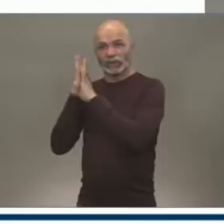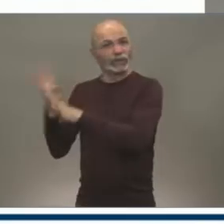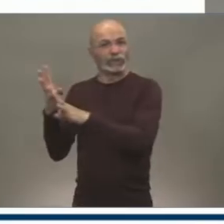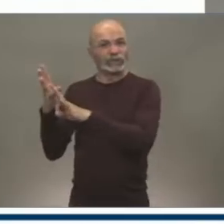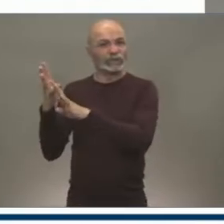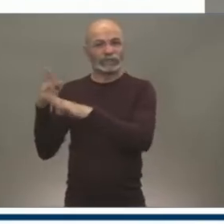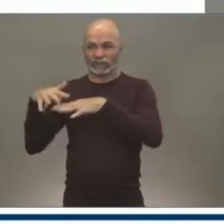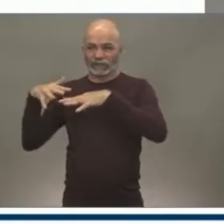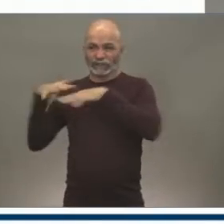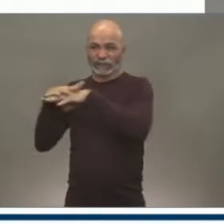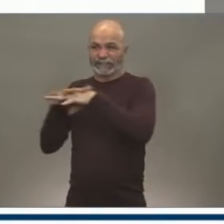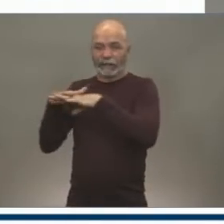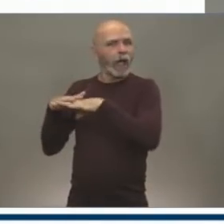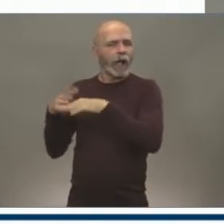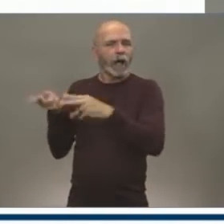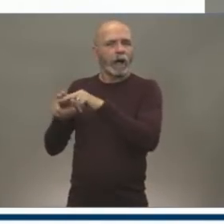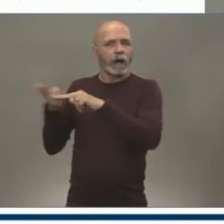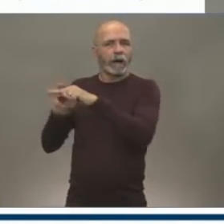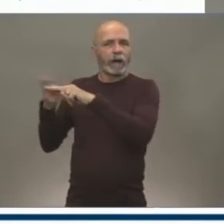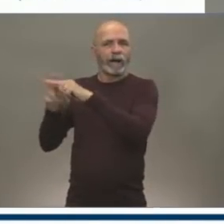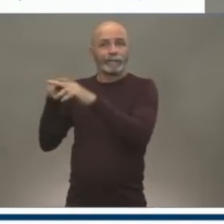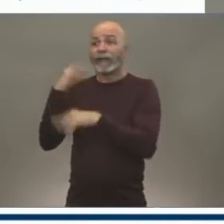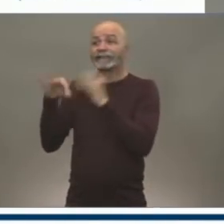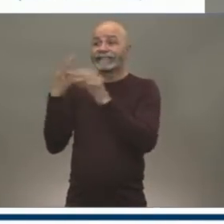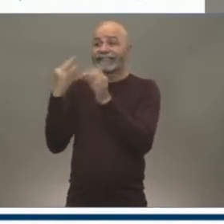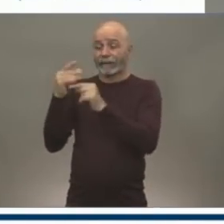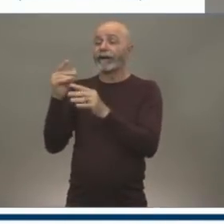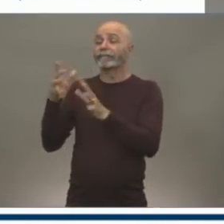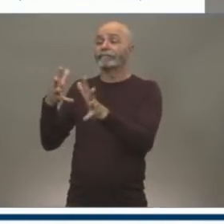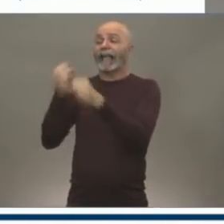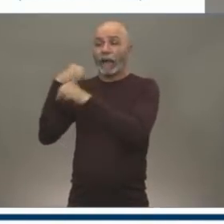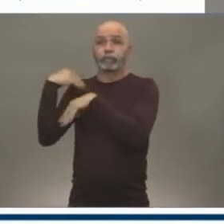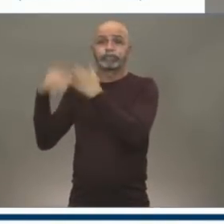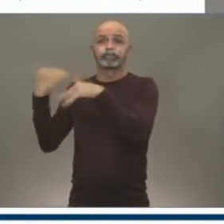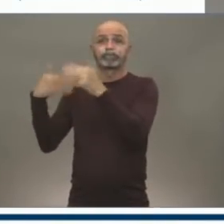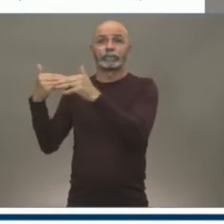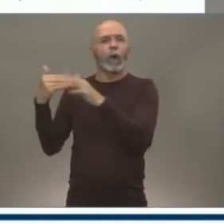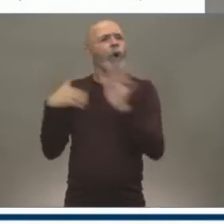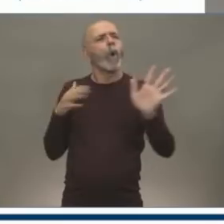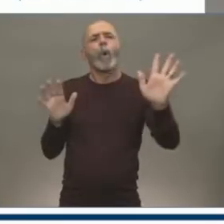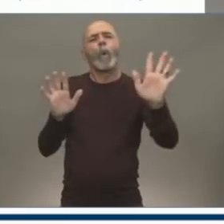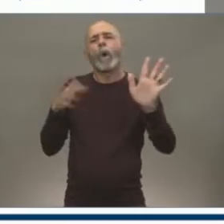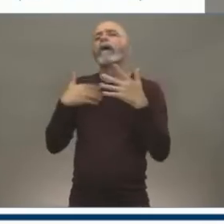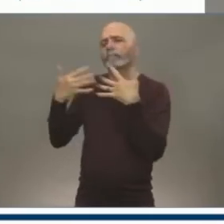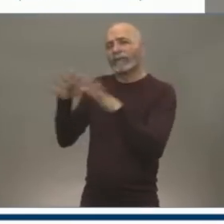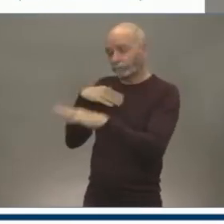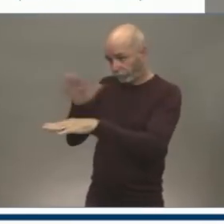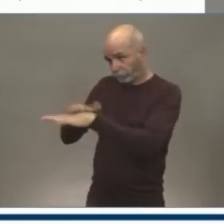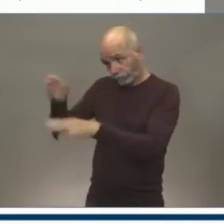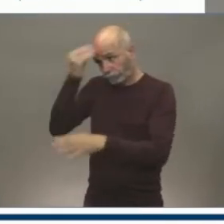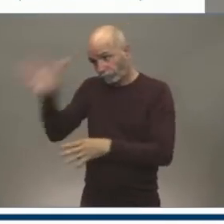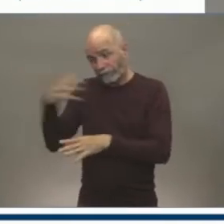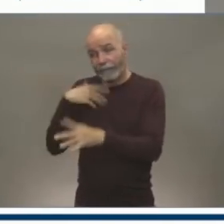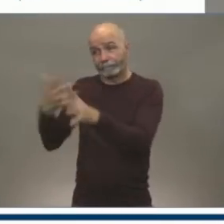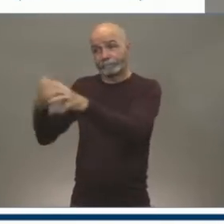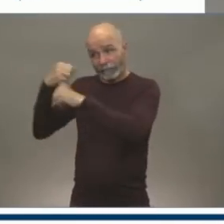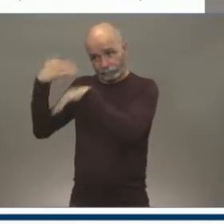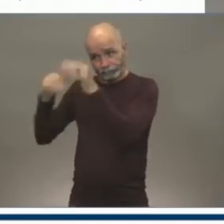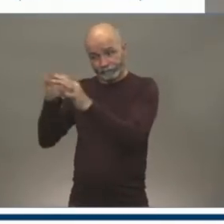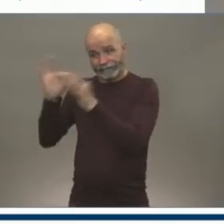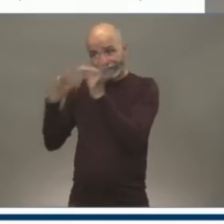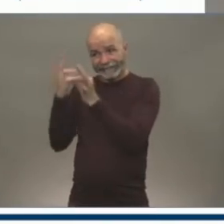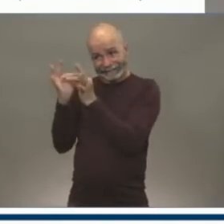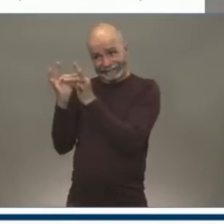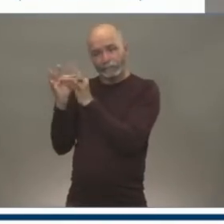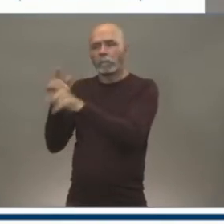telling everybody if they're in that group that you just described, even if they've gotten a rapid test, they also need to get in and book an online test with a PCR